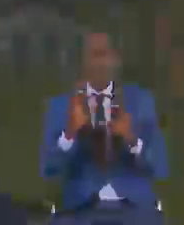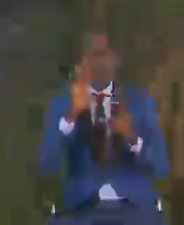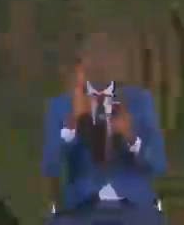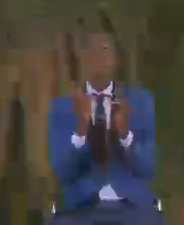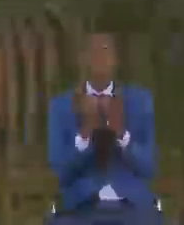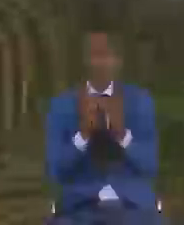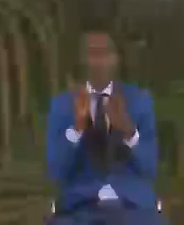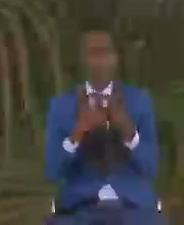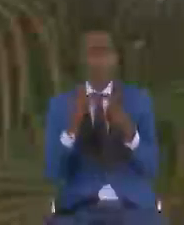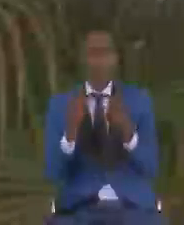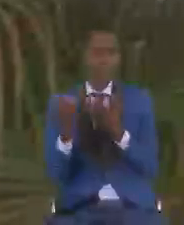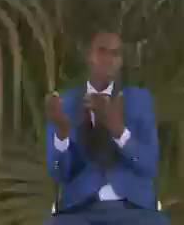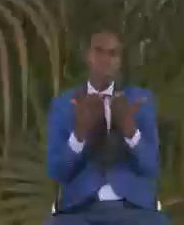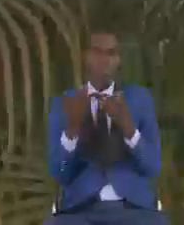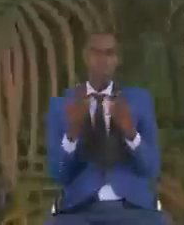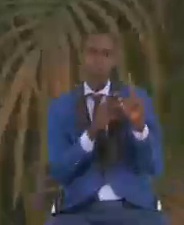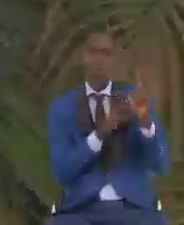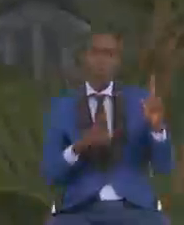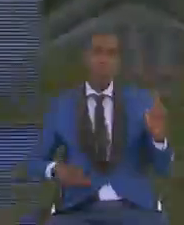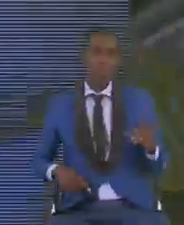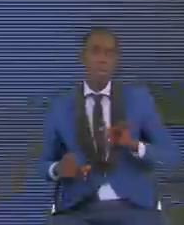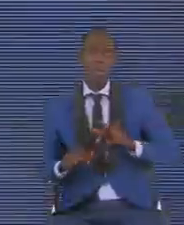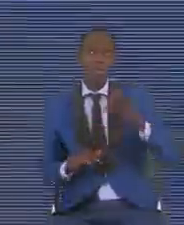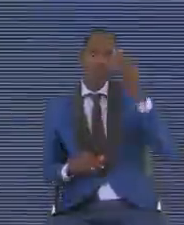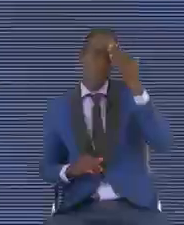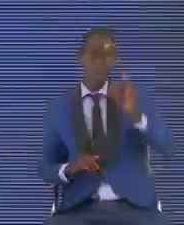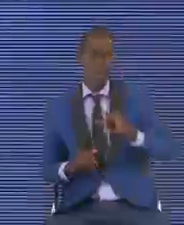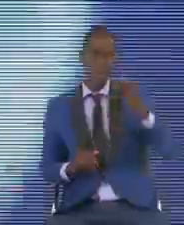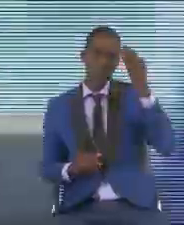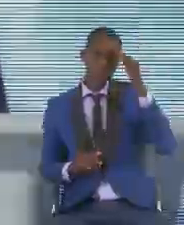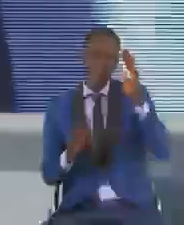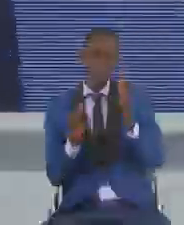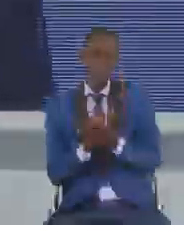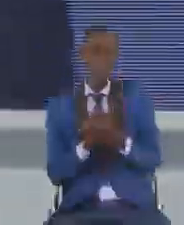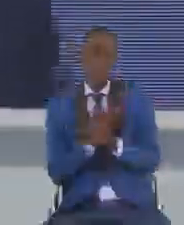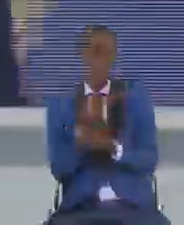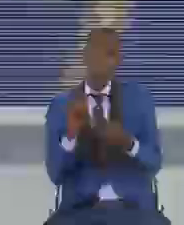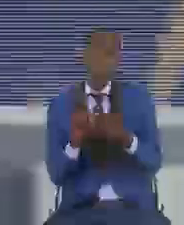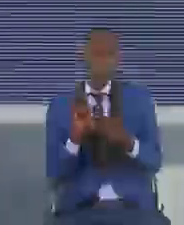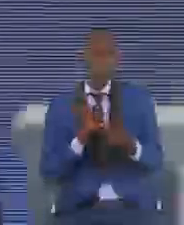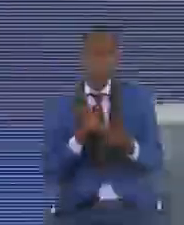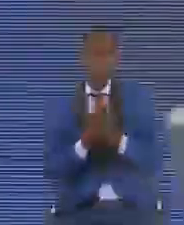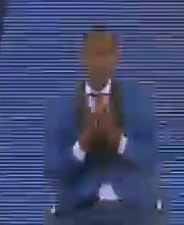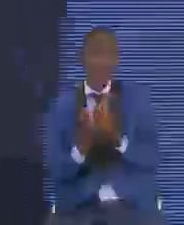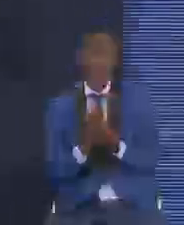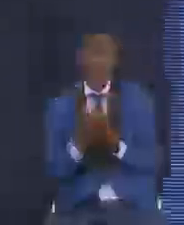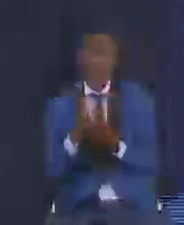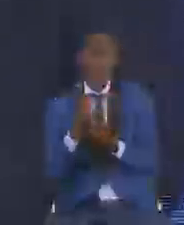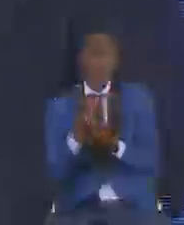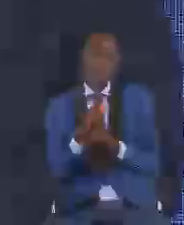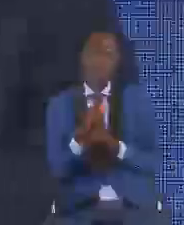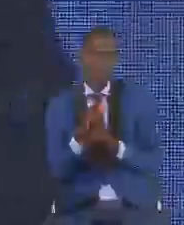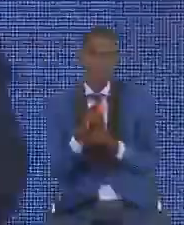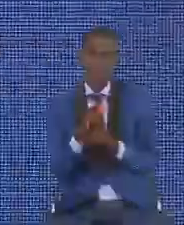the service of the Lord. I know that when I became slower and